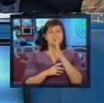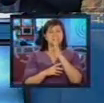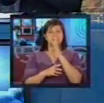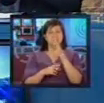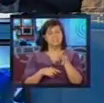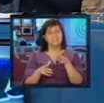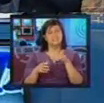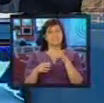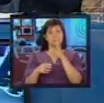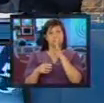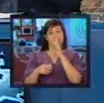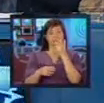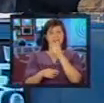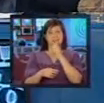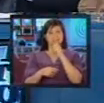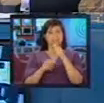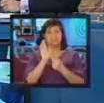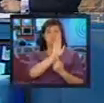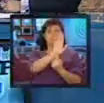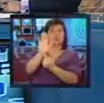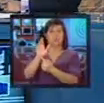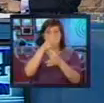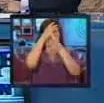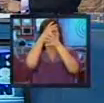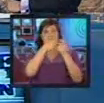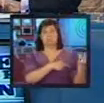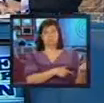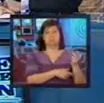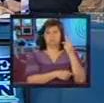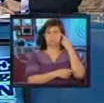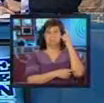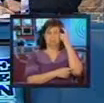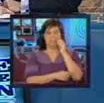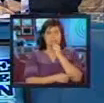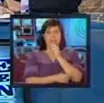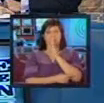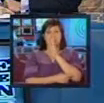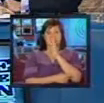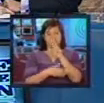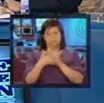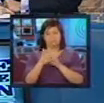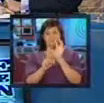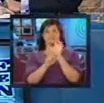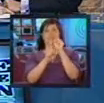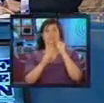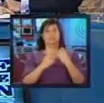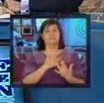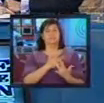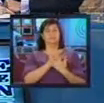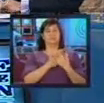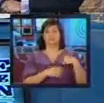does not bring that across. It is not a speech that capitalizes on